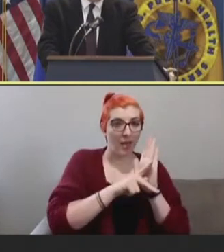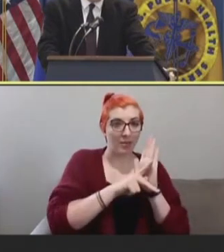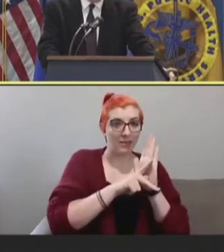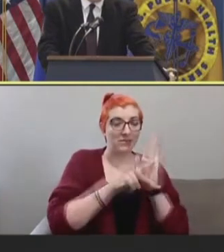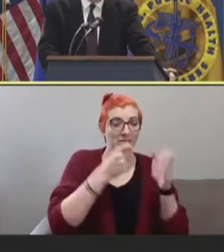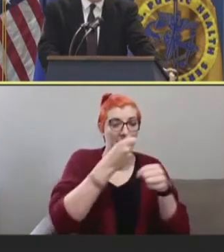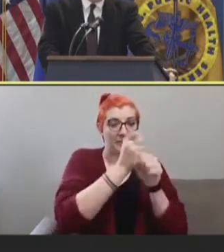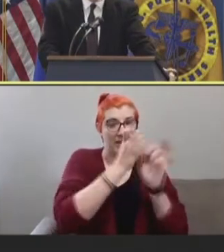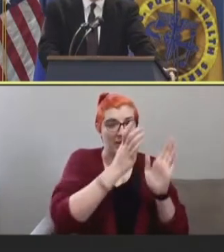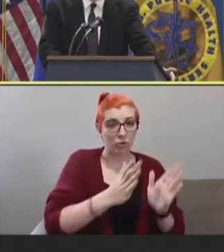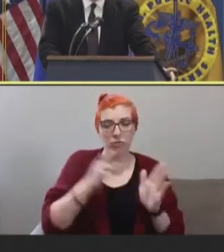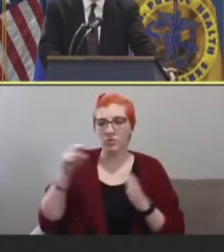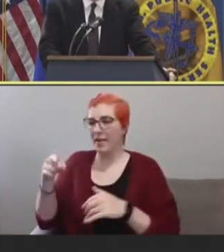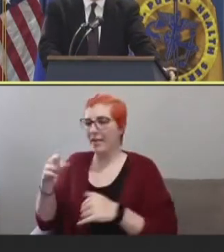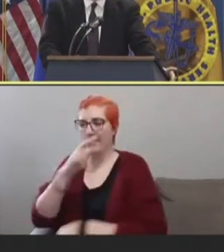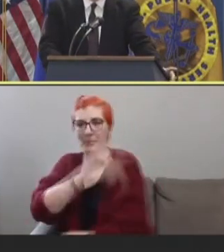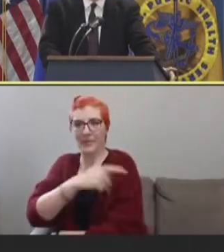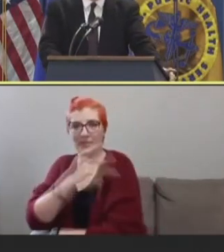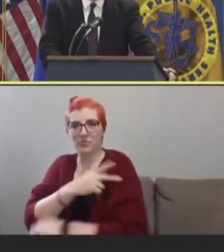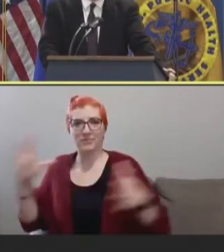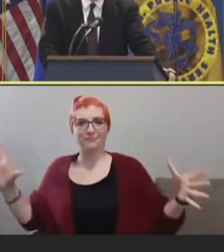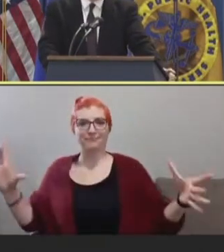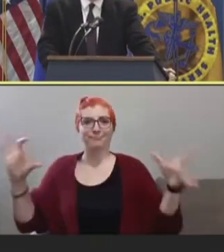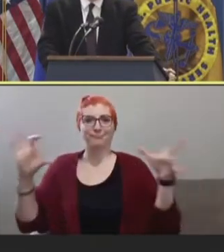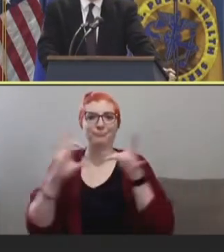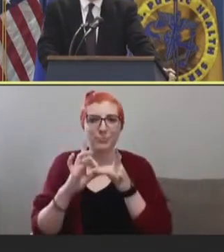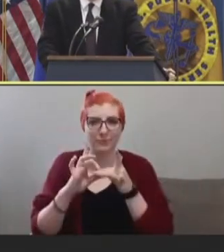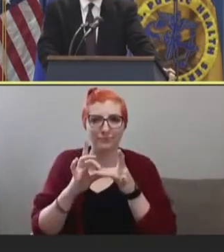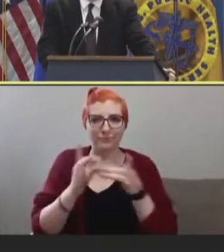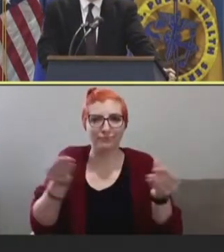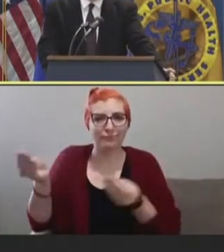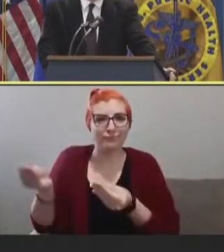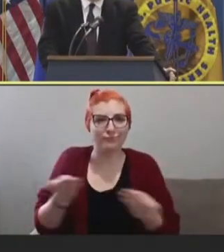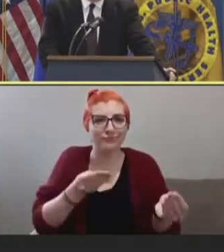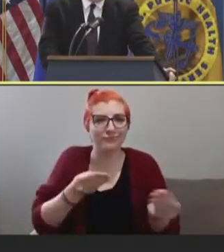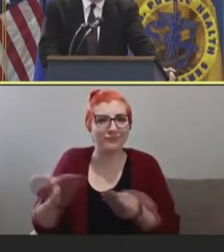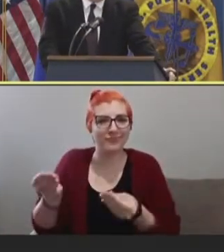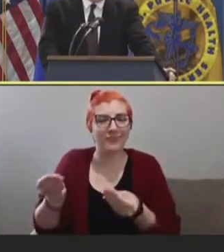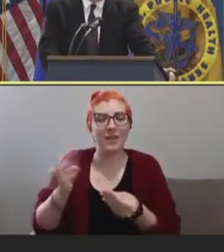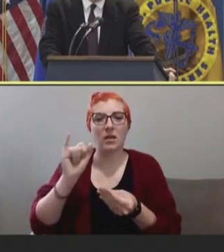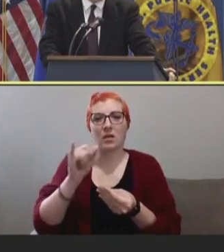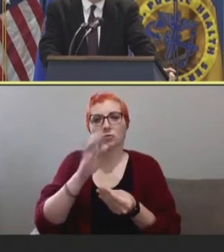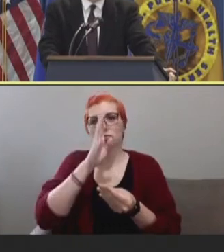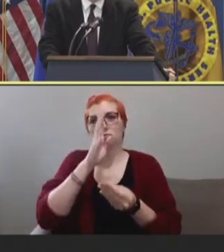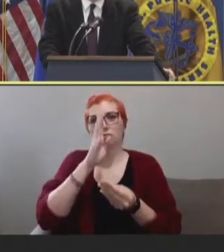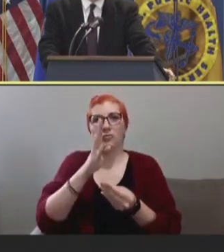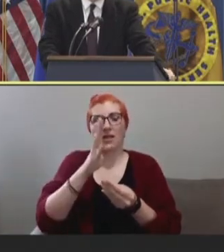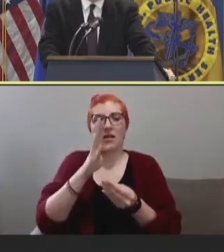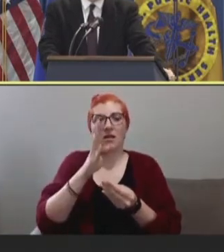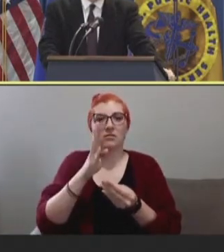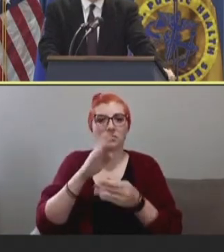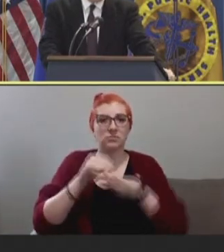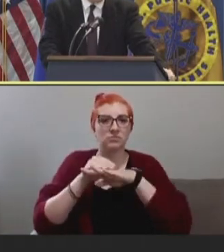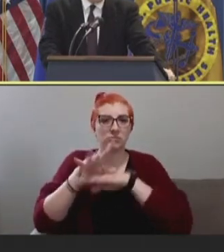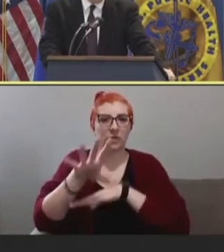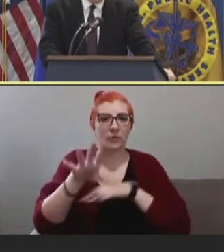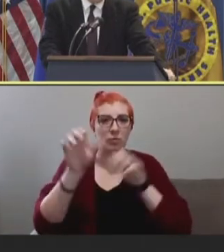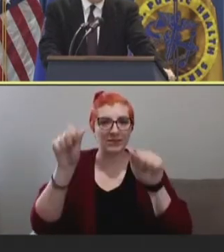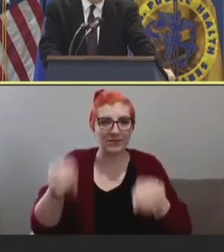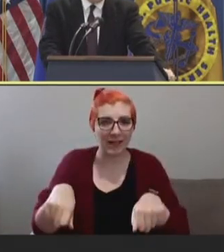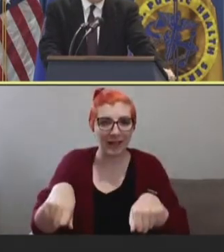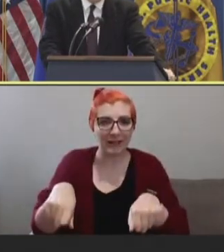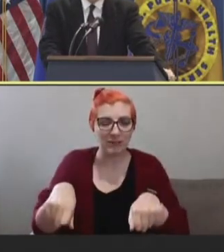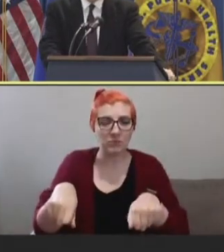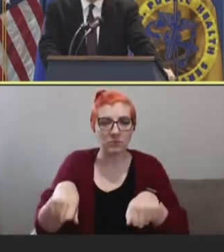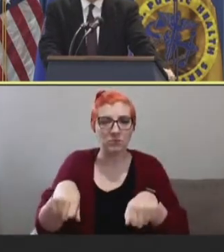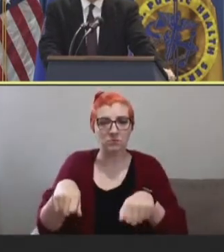get the vaccines. Really, they're the people who are most in a direct position to influence a patient's vaccine